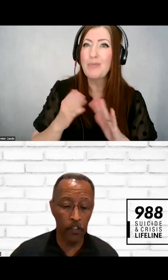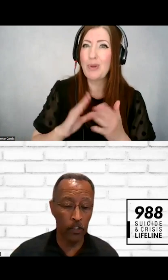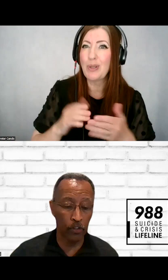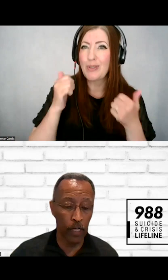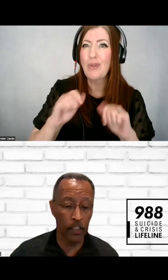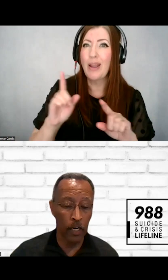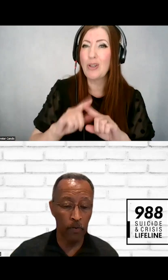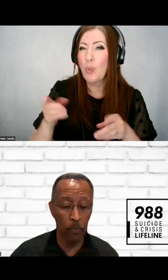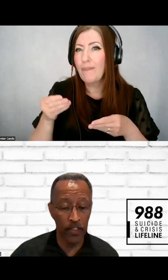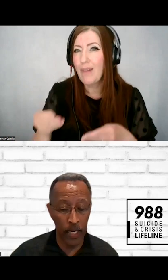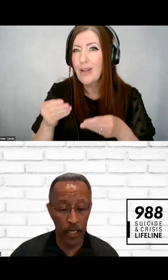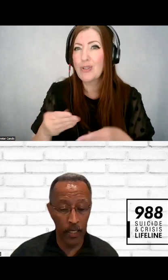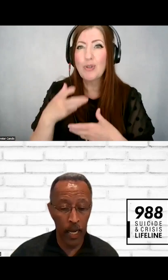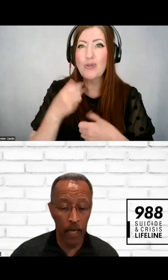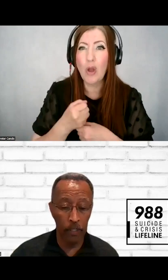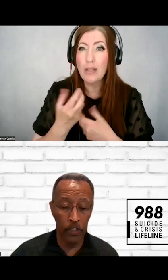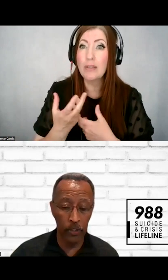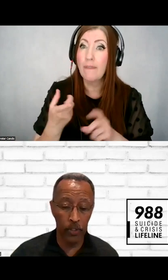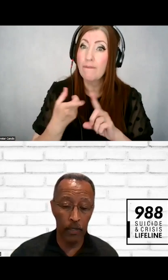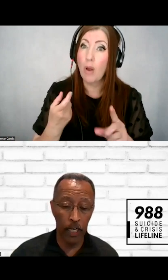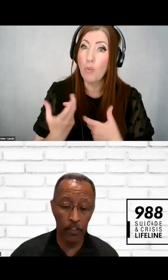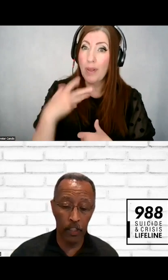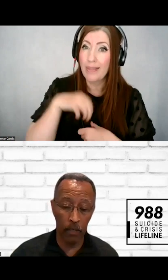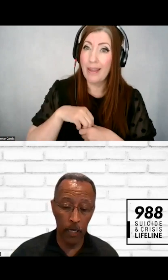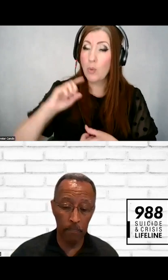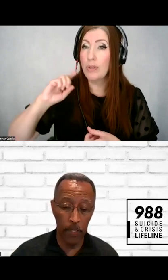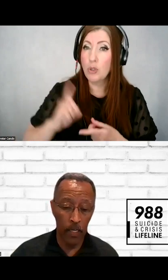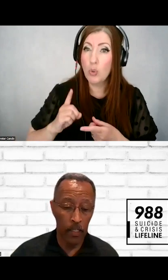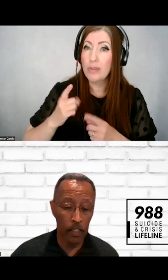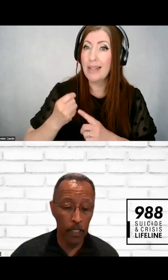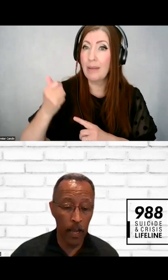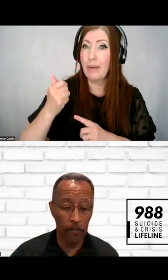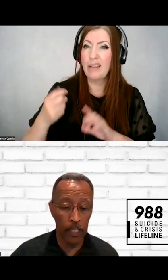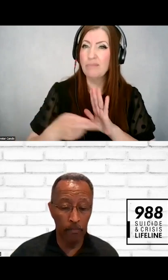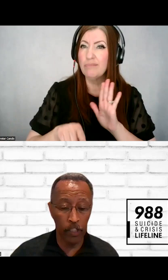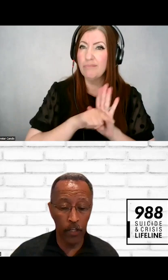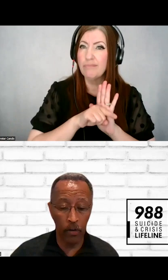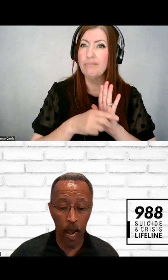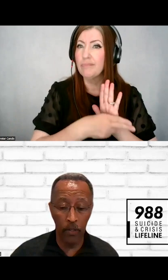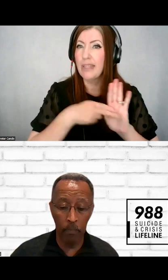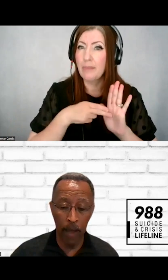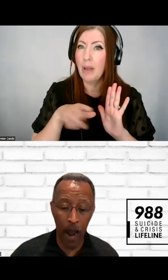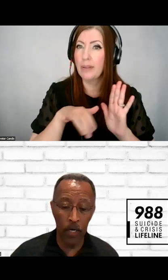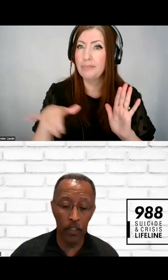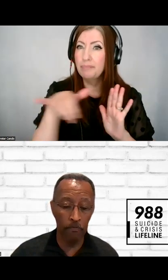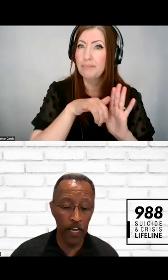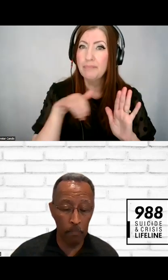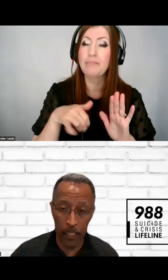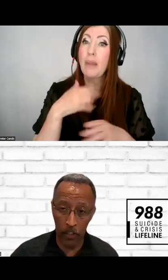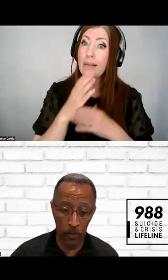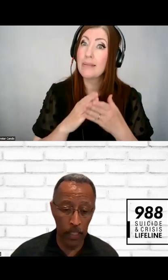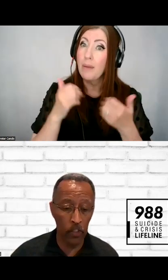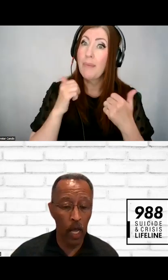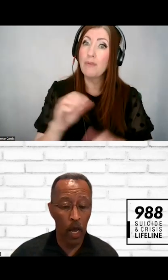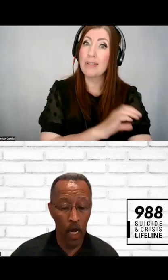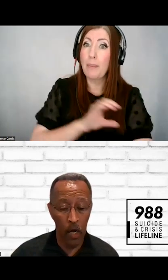to foster trust from within and reduce or eliminate stigma. Some of the efforts have centered around empowering the